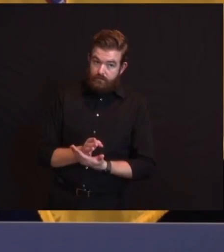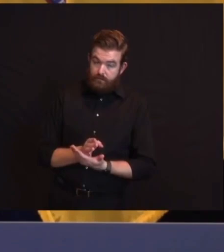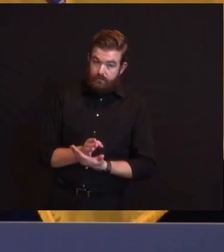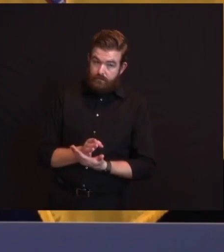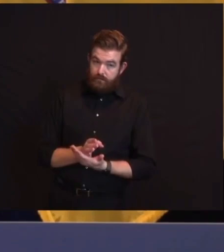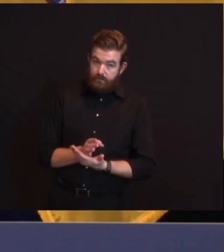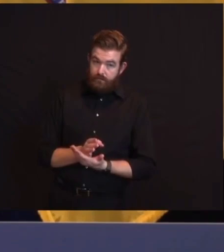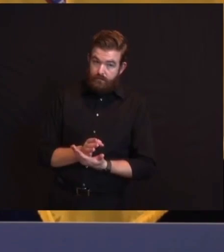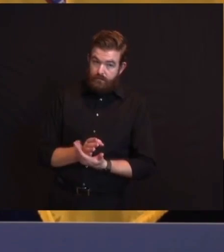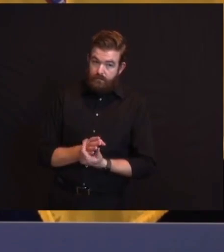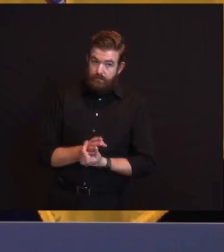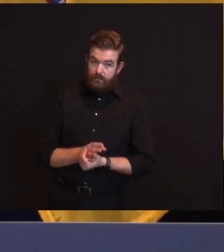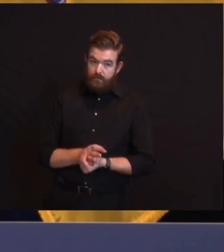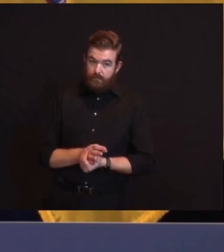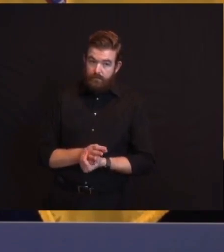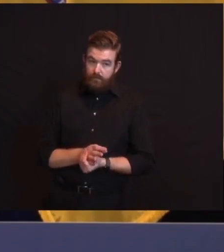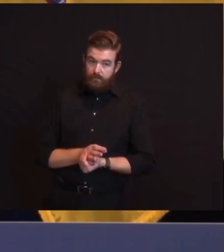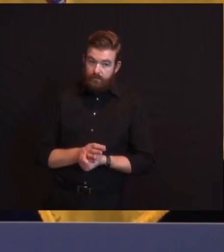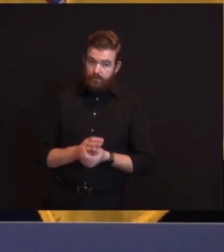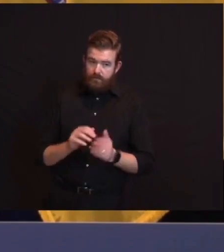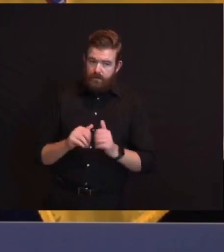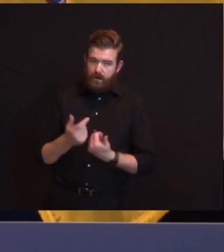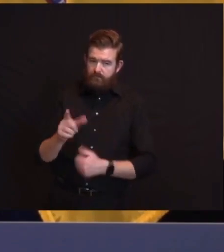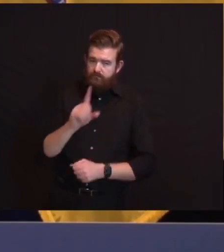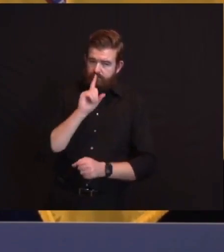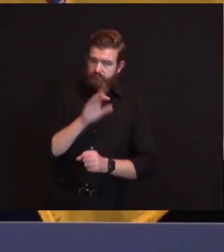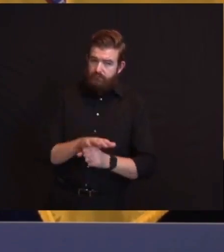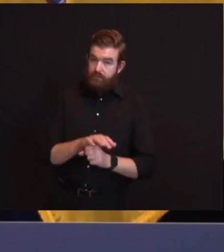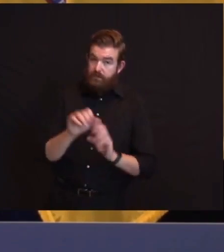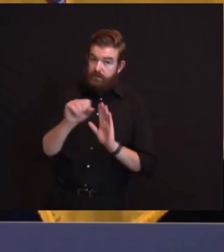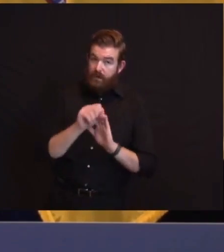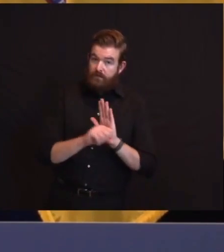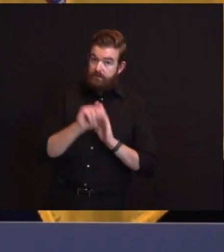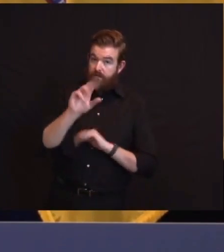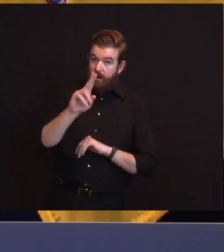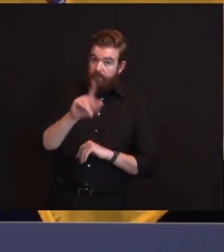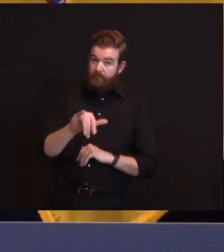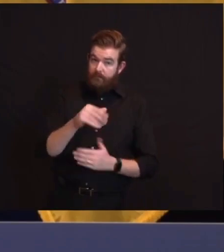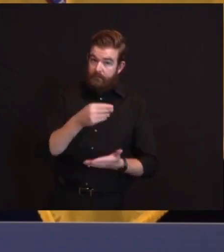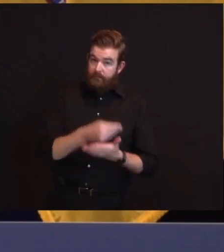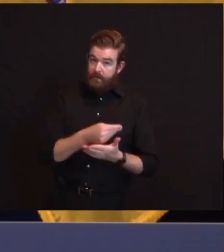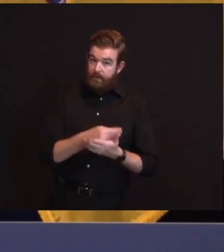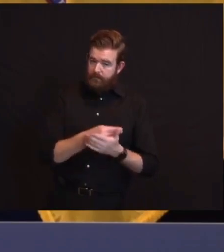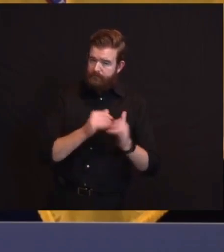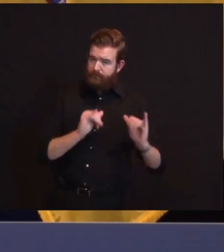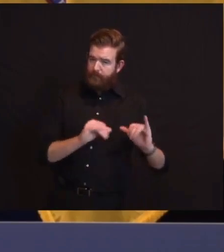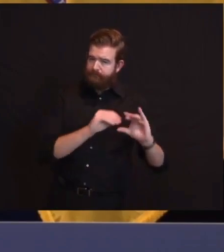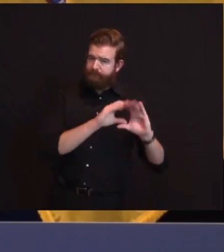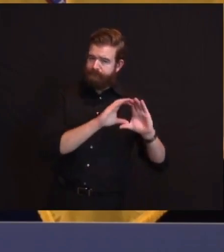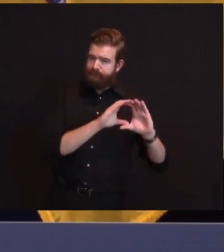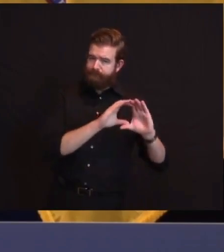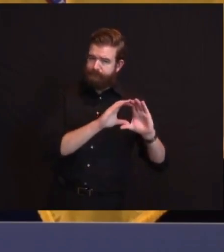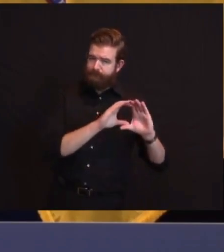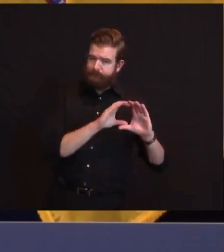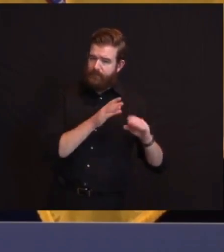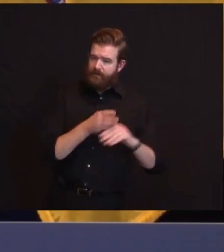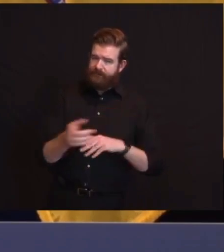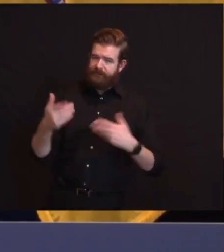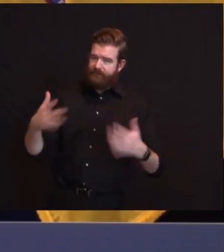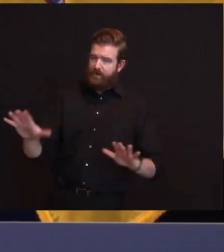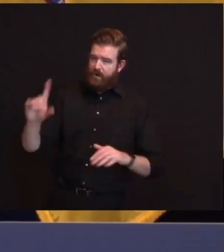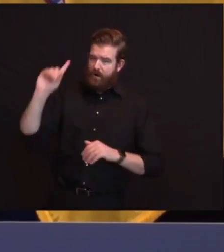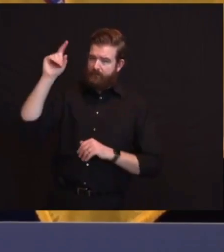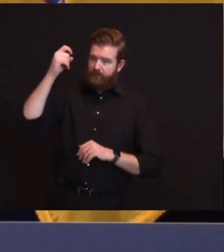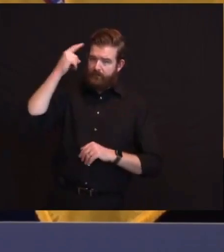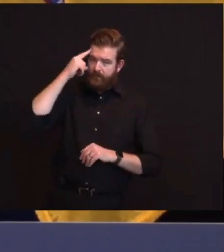subsidy lasts beyond a Murphy administration? A couple others. First off, how many people have voted by mail thus